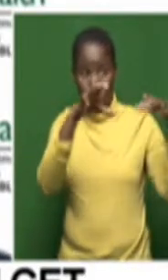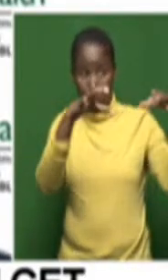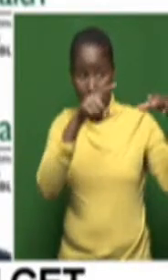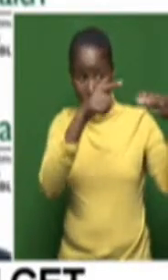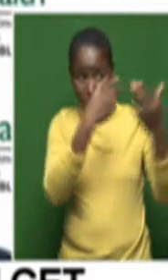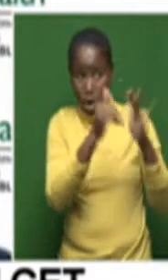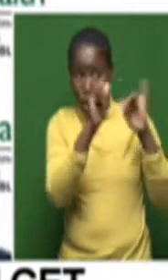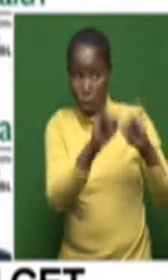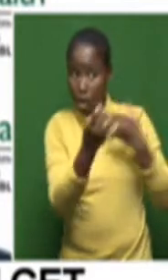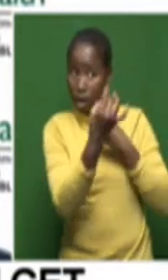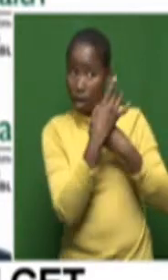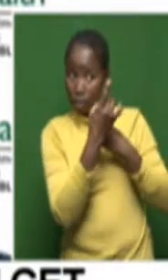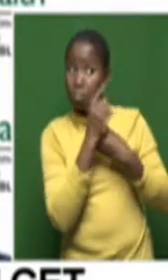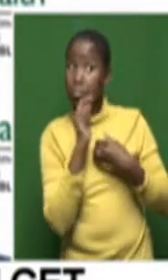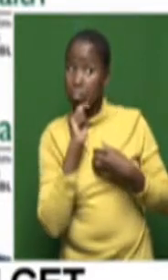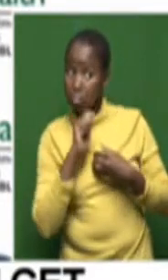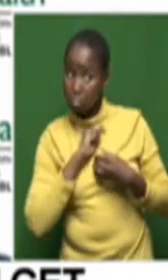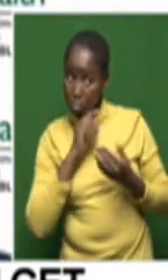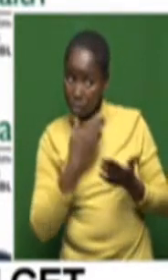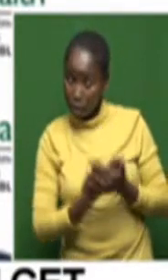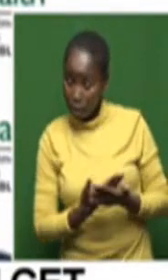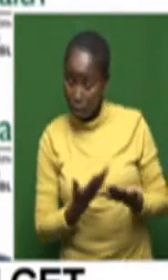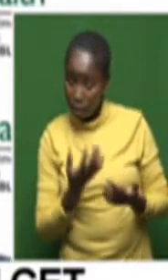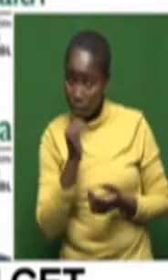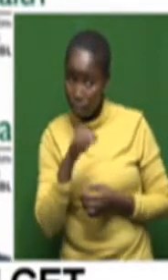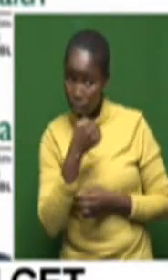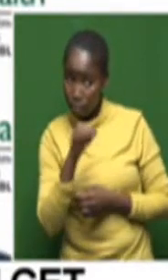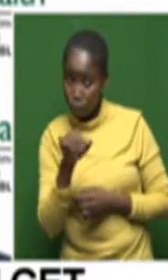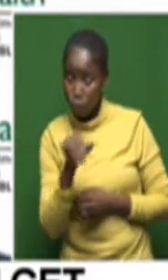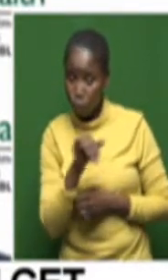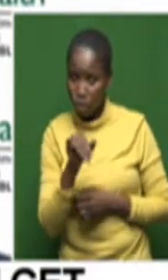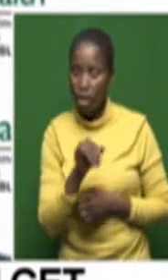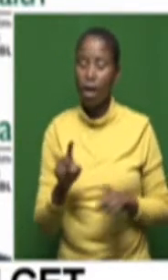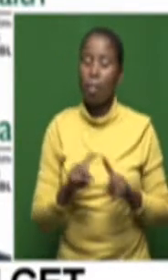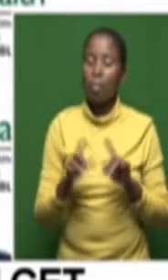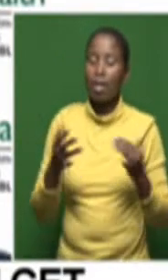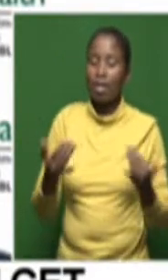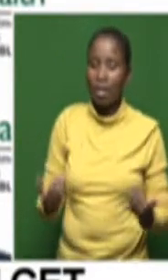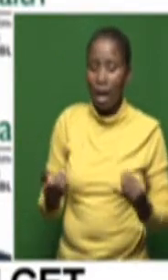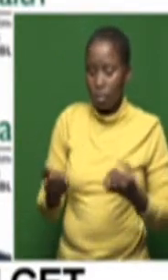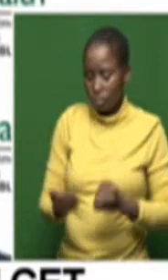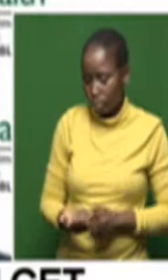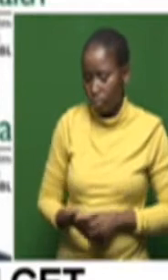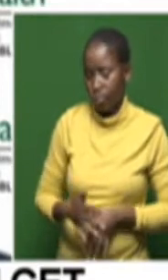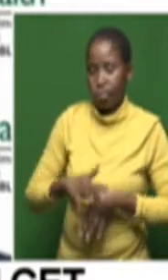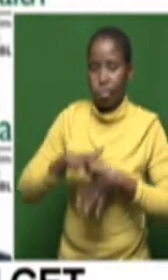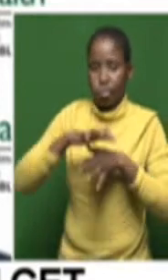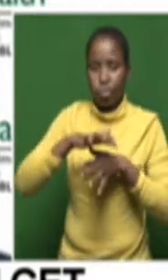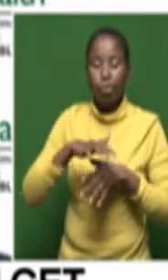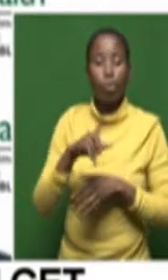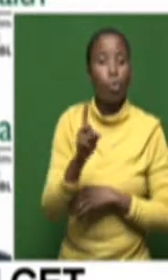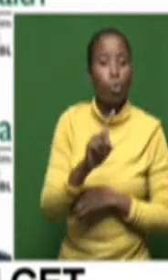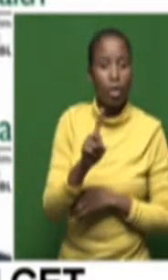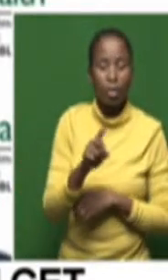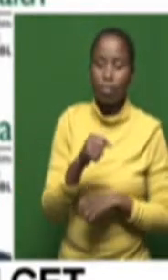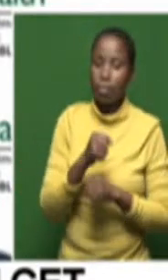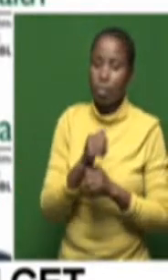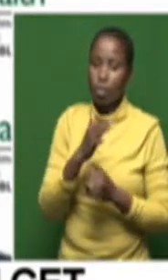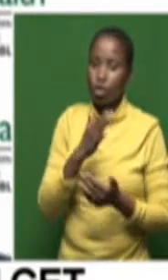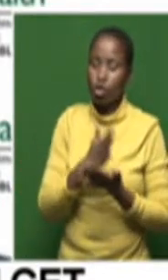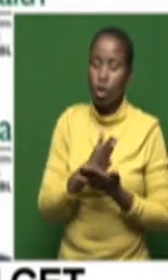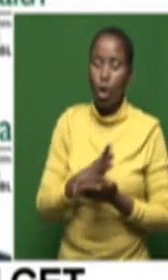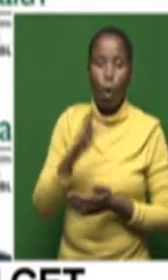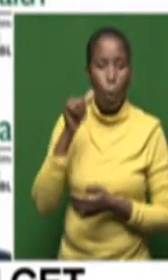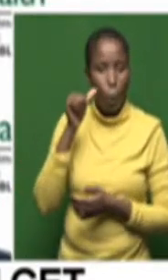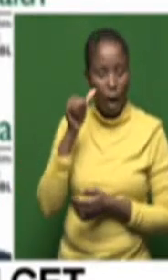us. But I must emphasize that our priority at this stage is to make sure that all adult South